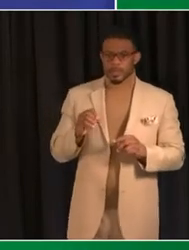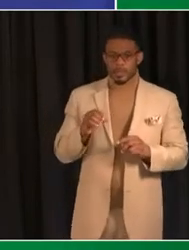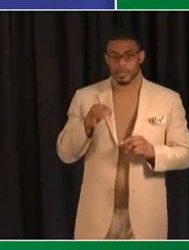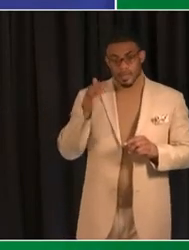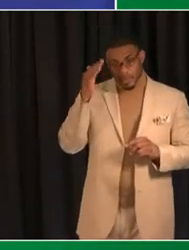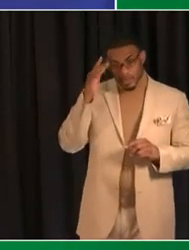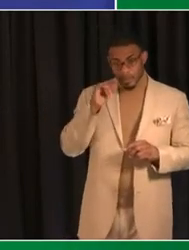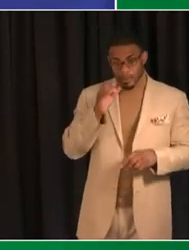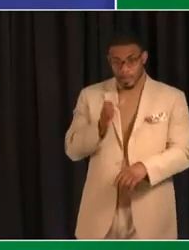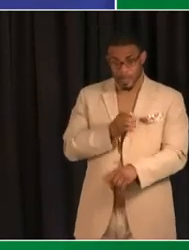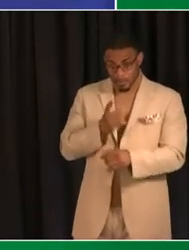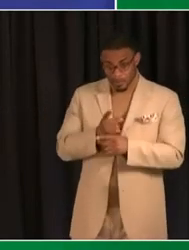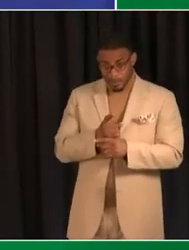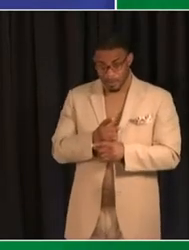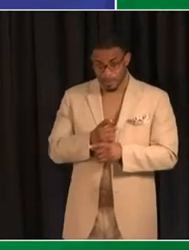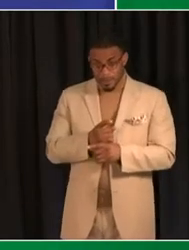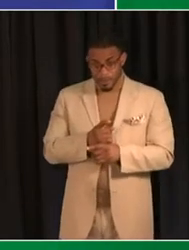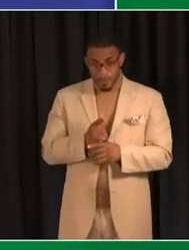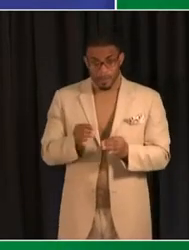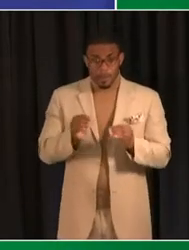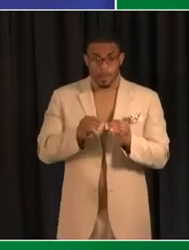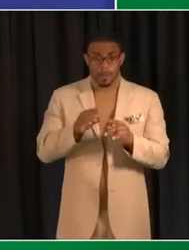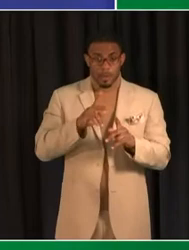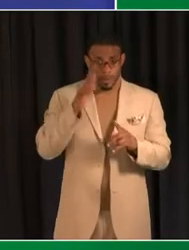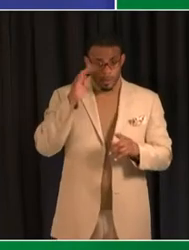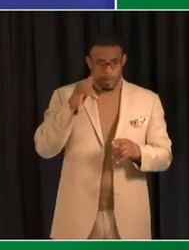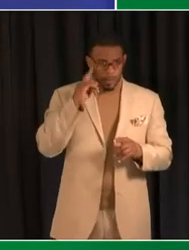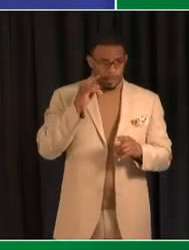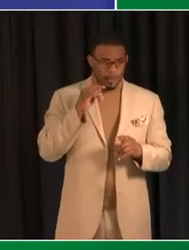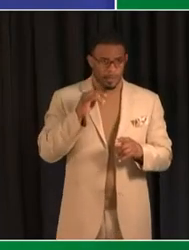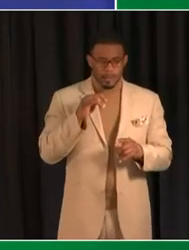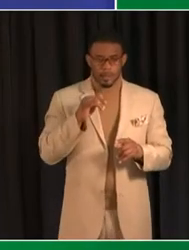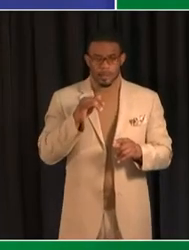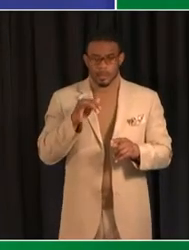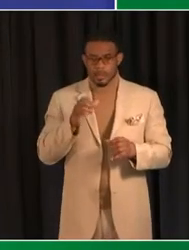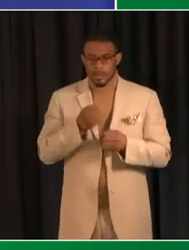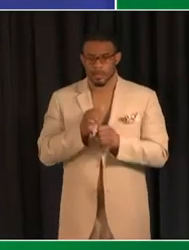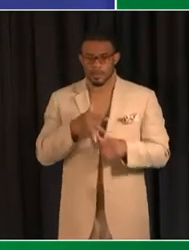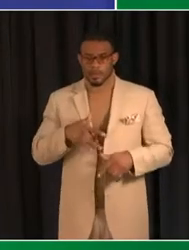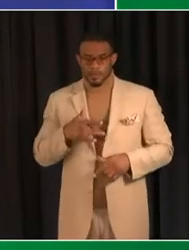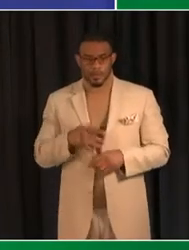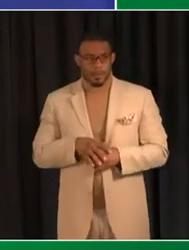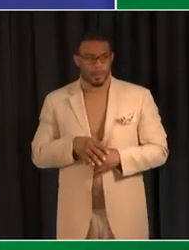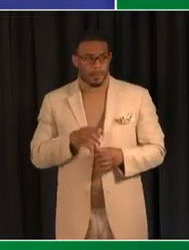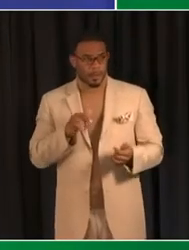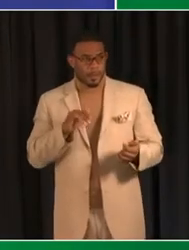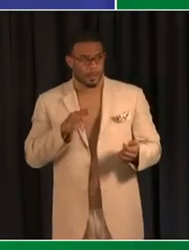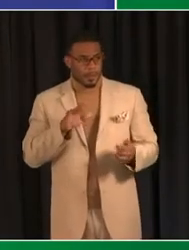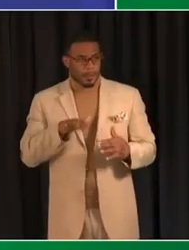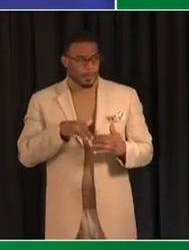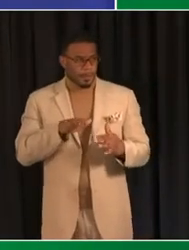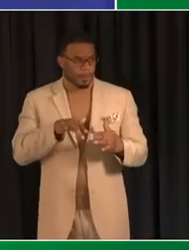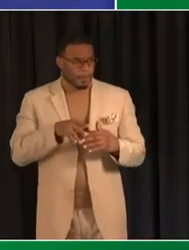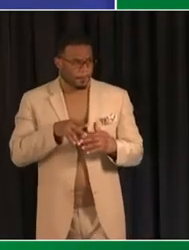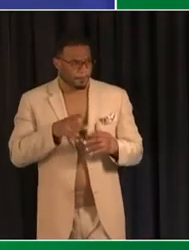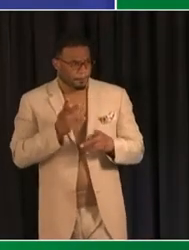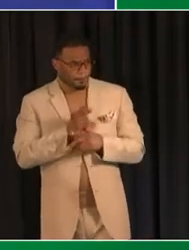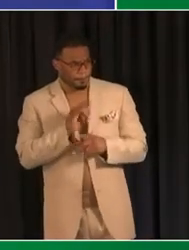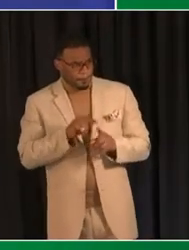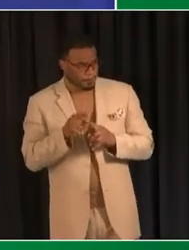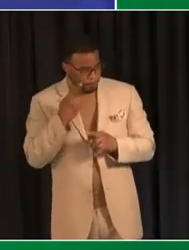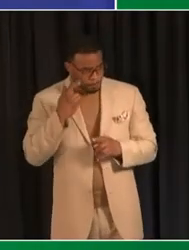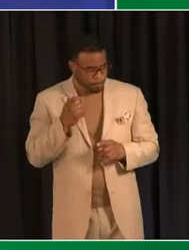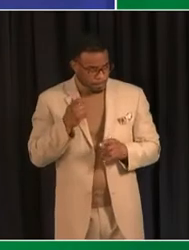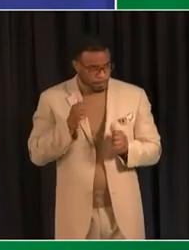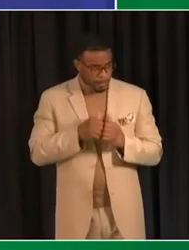return, and knowledge is power, right? And the more people know, I think the safer they'll feel. Well, and Allison, how have you navigated that